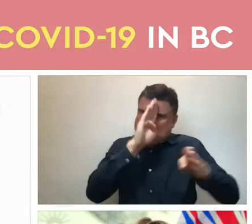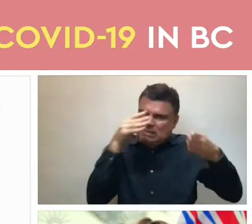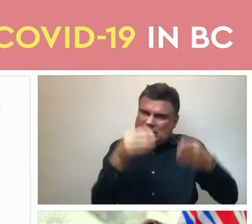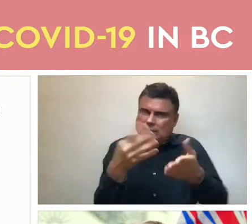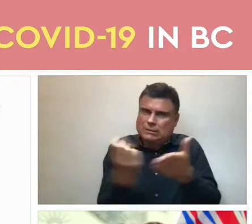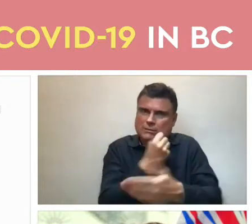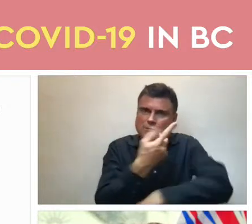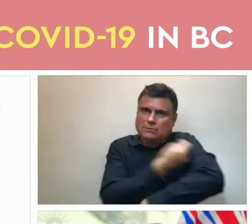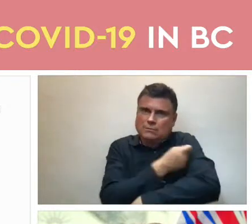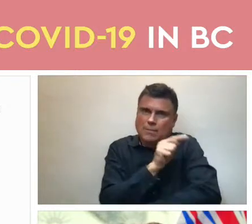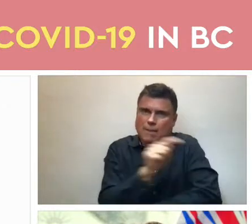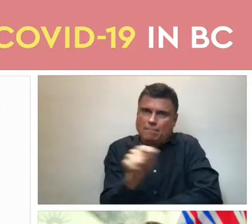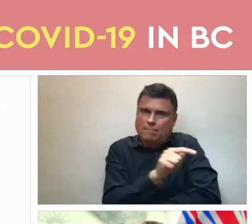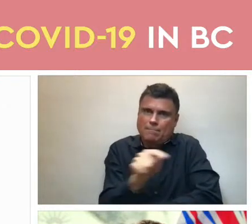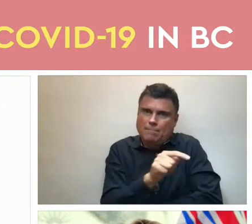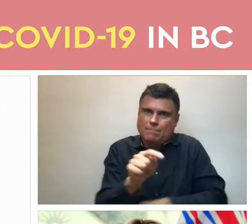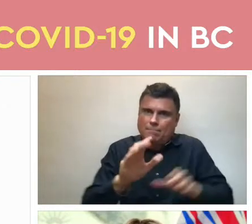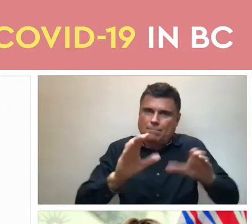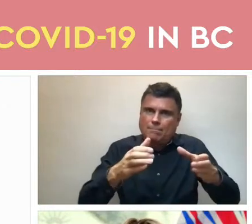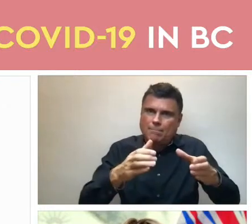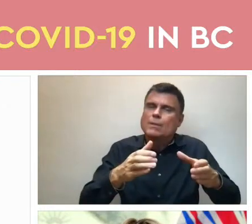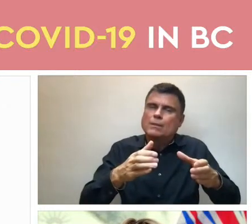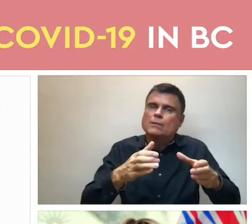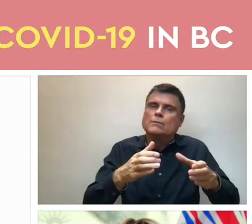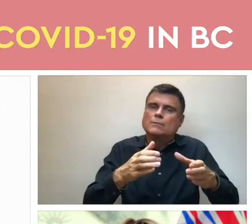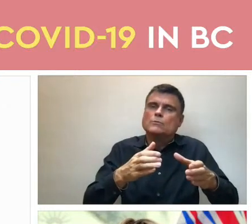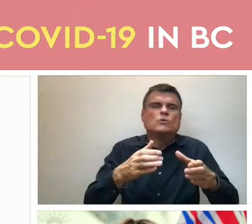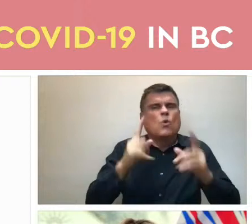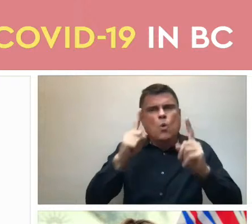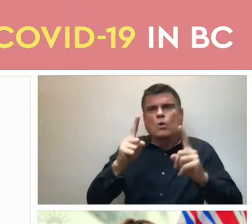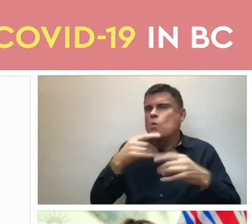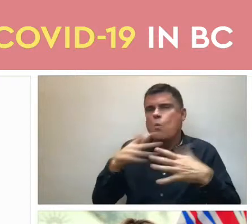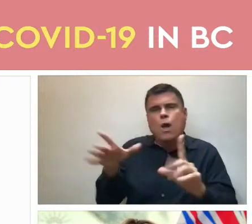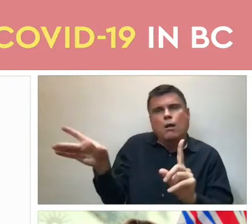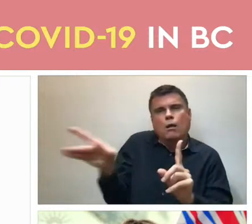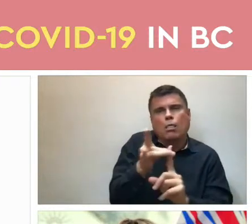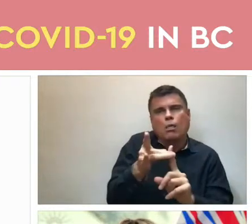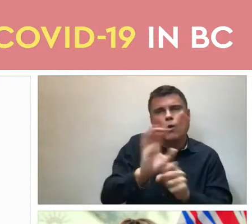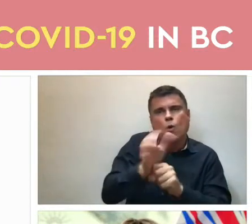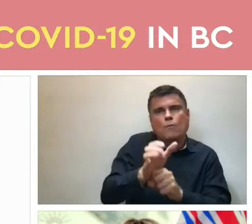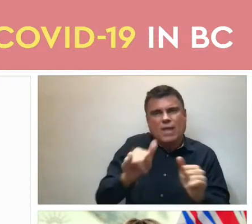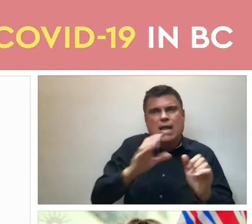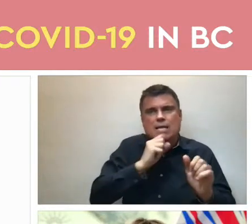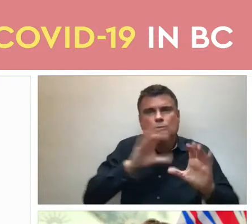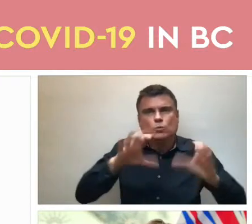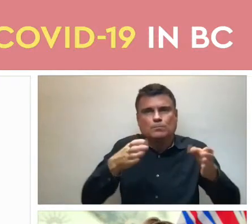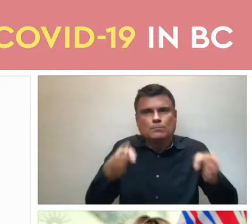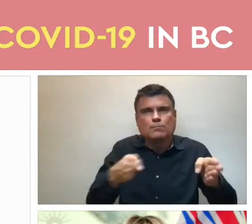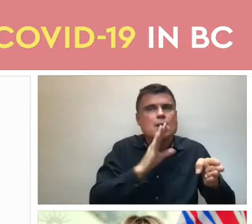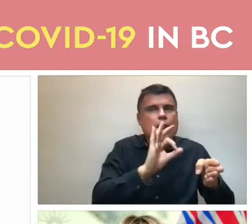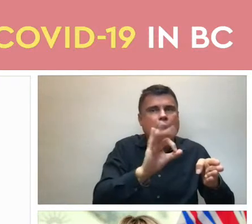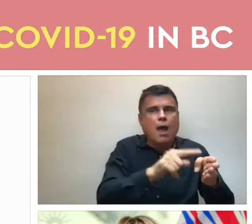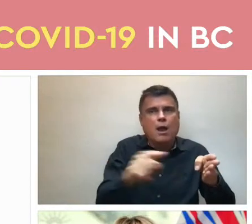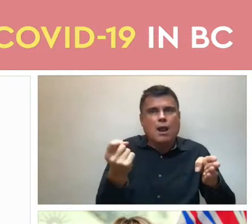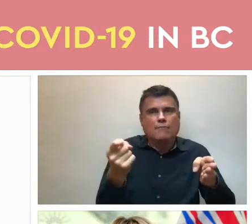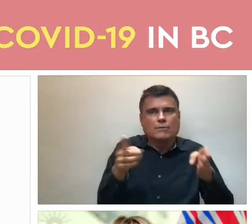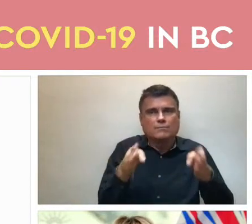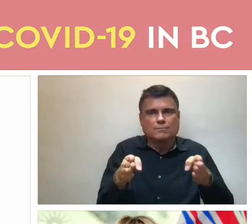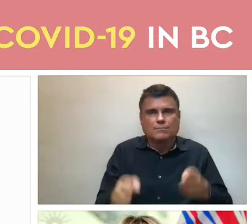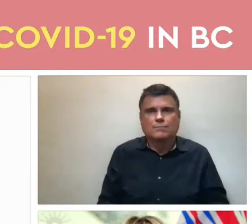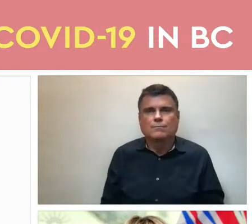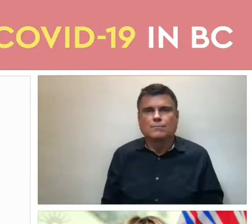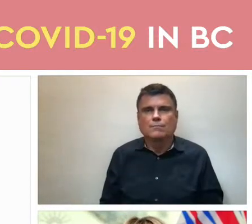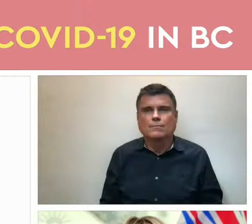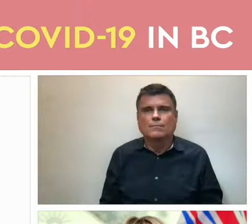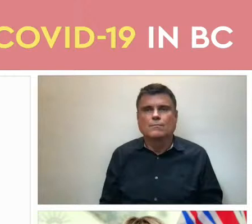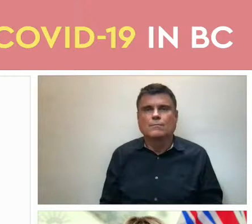children and stop transmission. If we look at, again, we've been following, especially since the past summer, where we